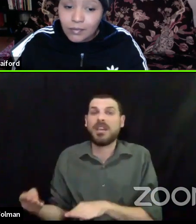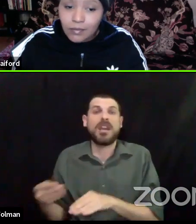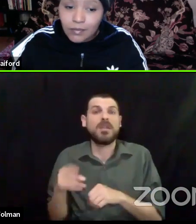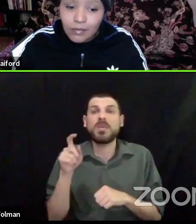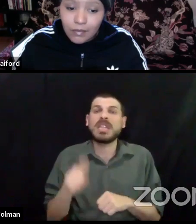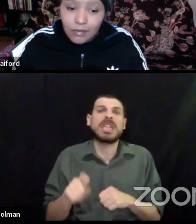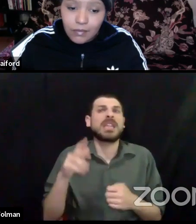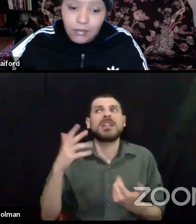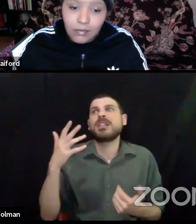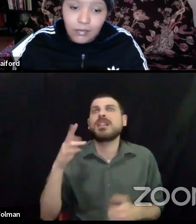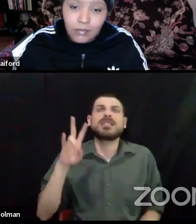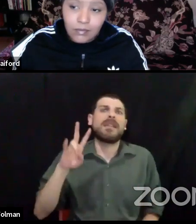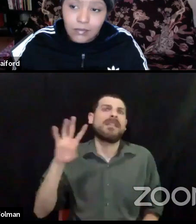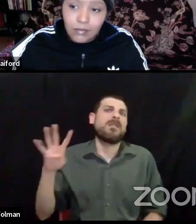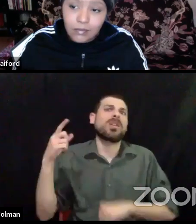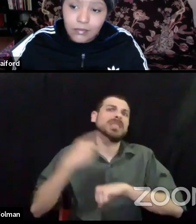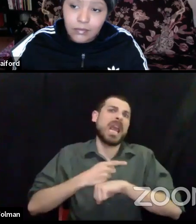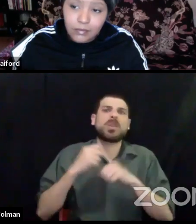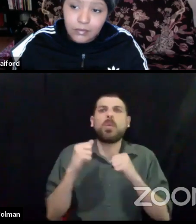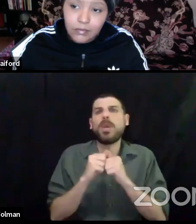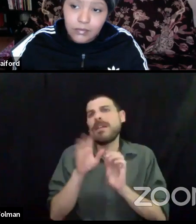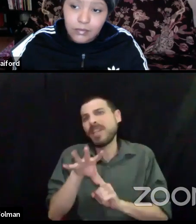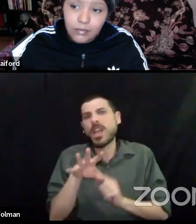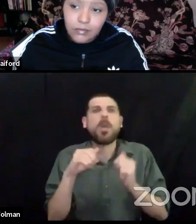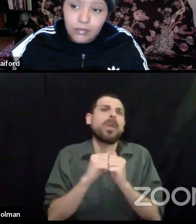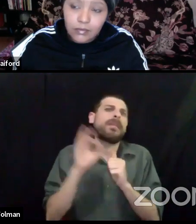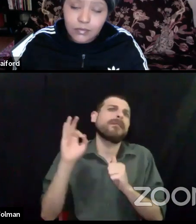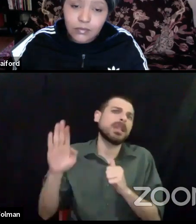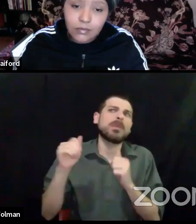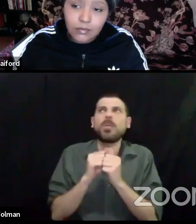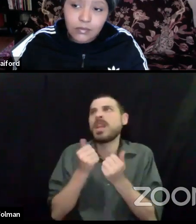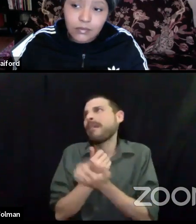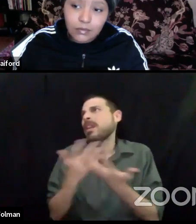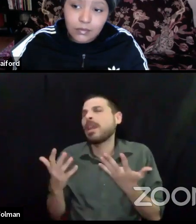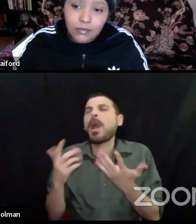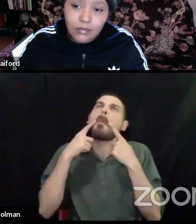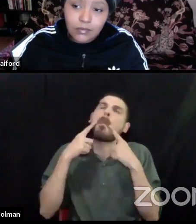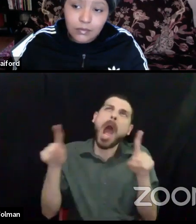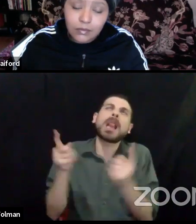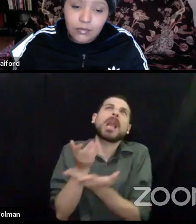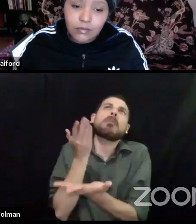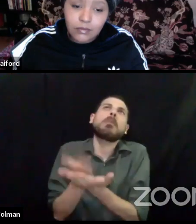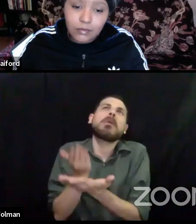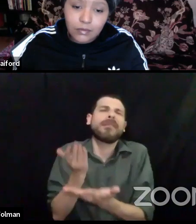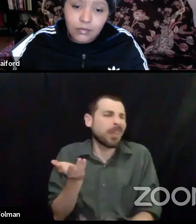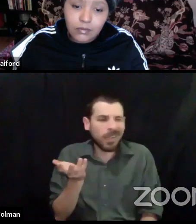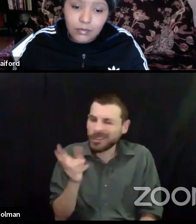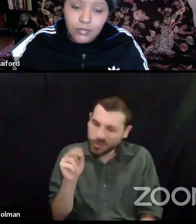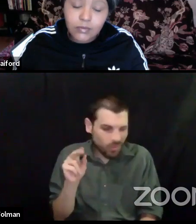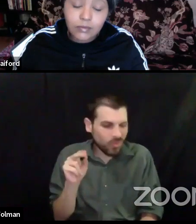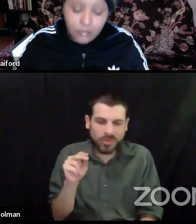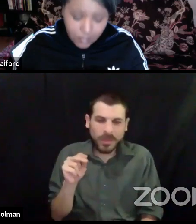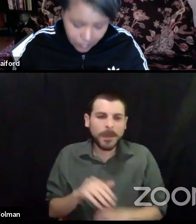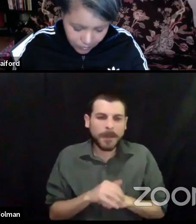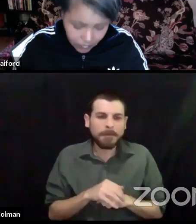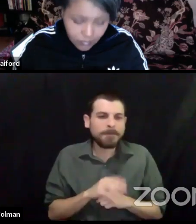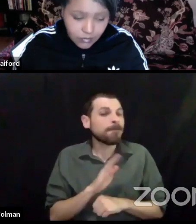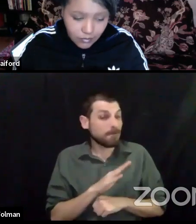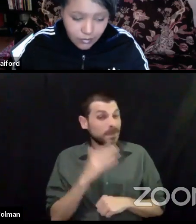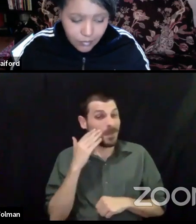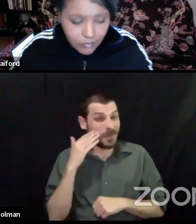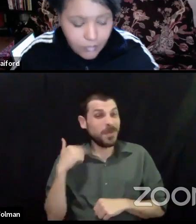on. Mm-hmm. You know, to be honest with you, we've been also conditioned to expect failure of the so-called